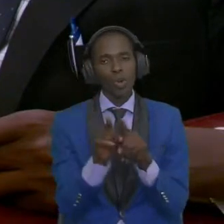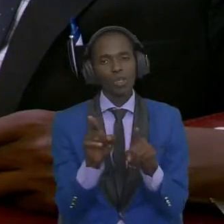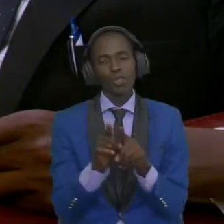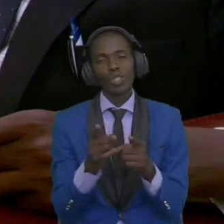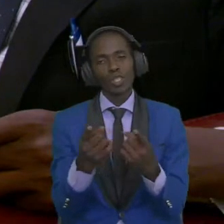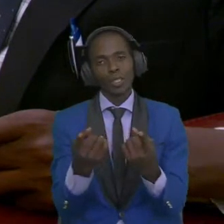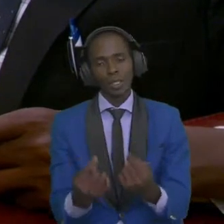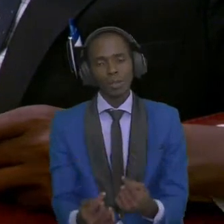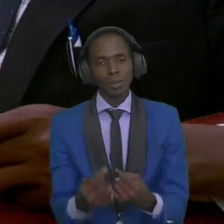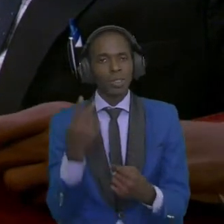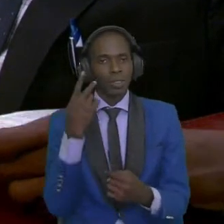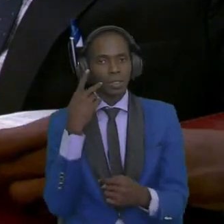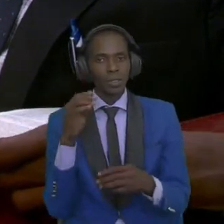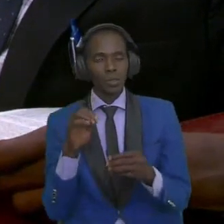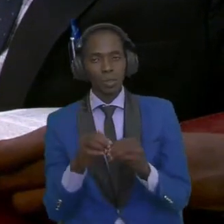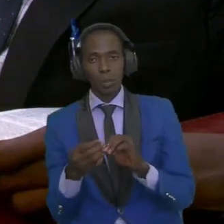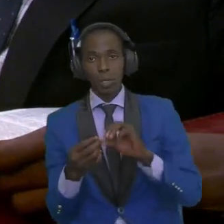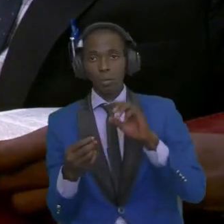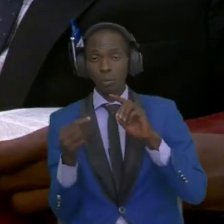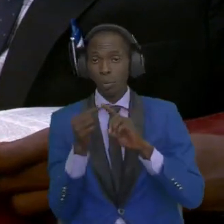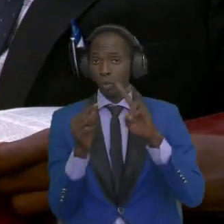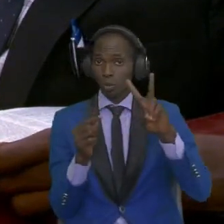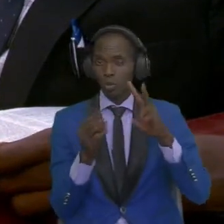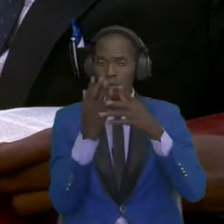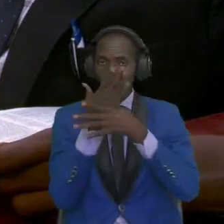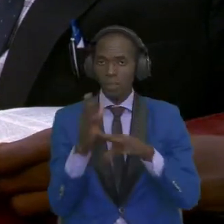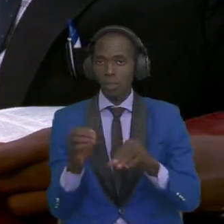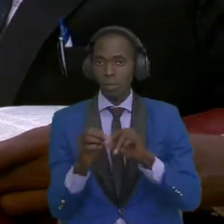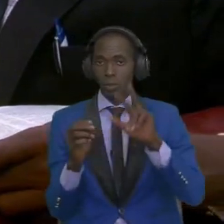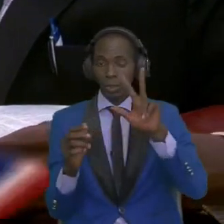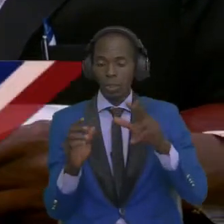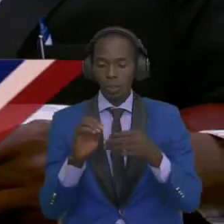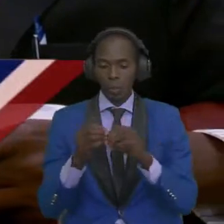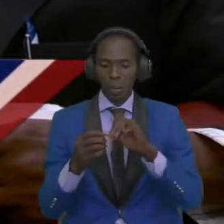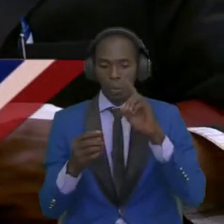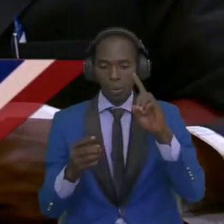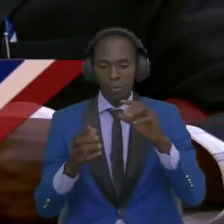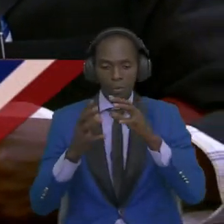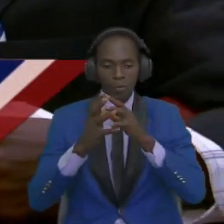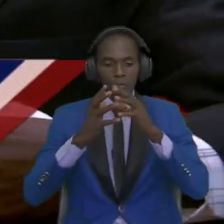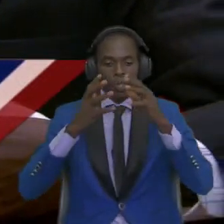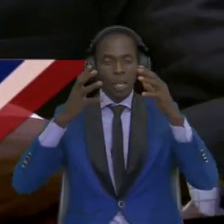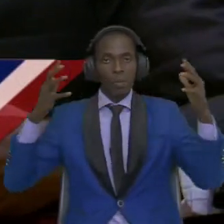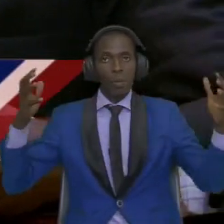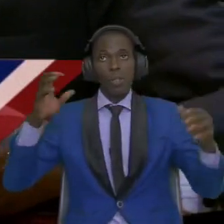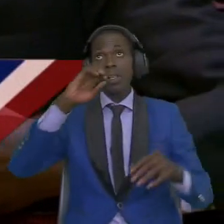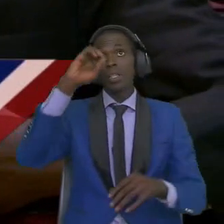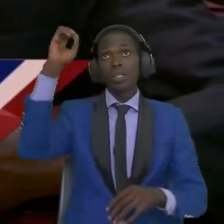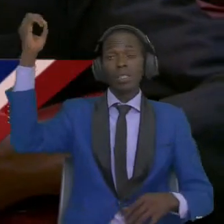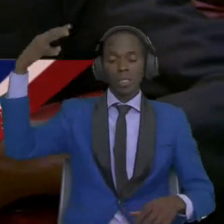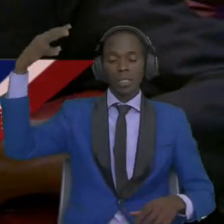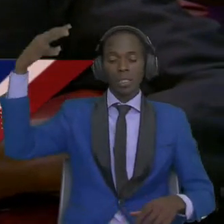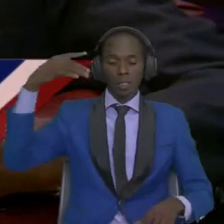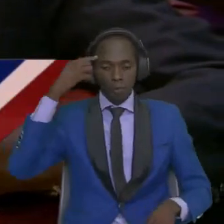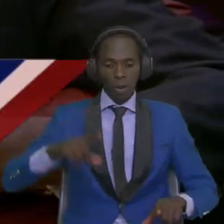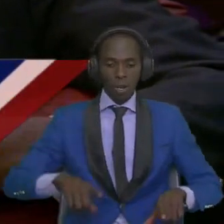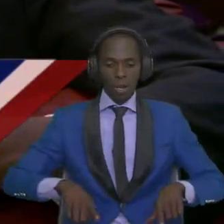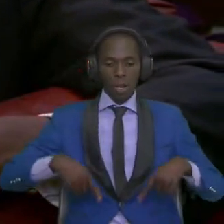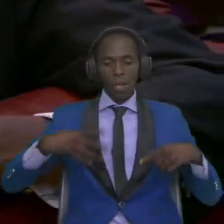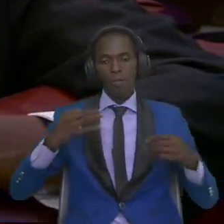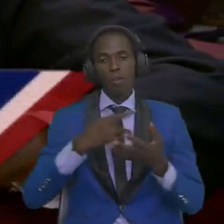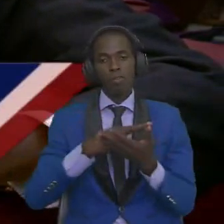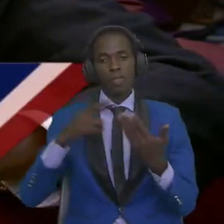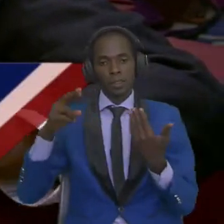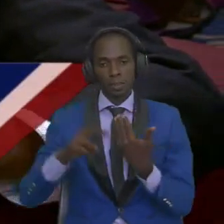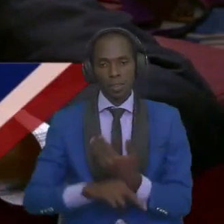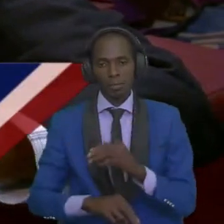three things. Number one, abundant grace for a life of righteousness. Number two,